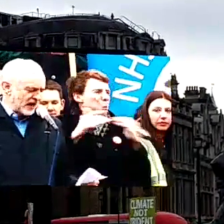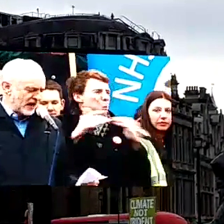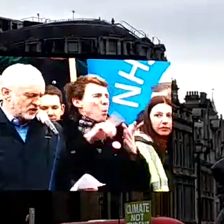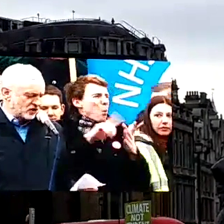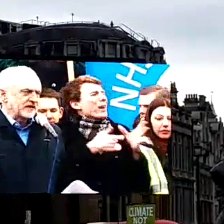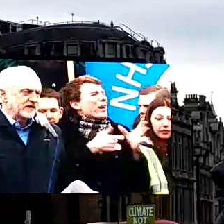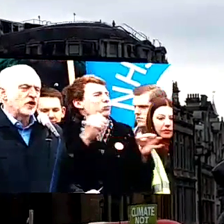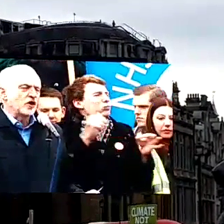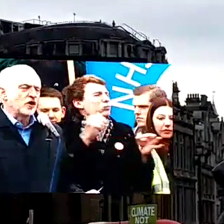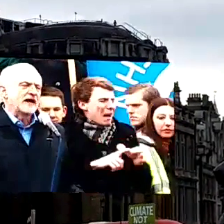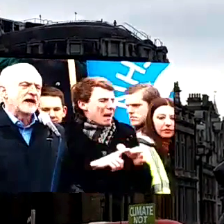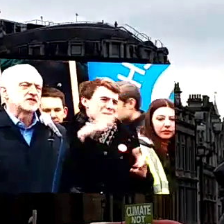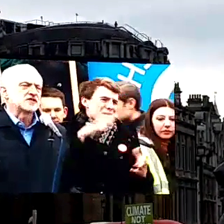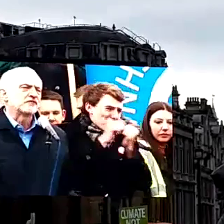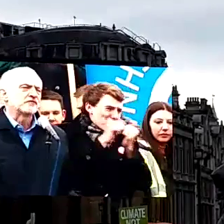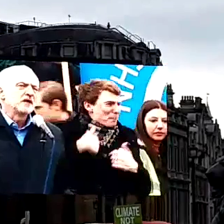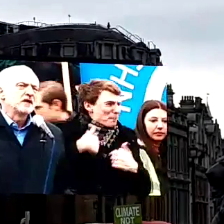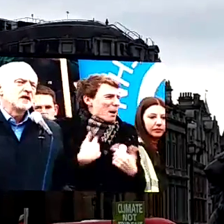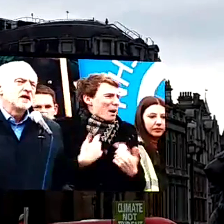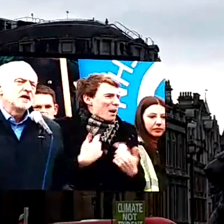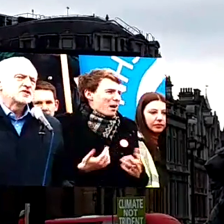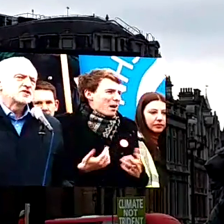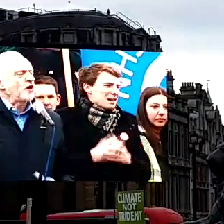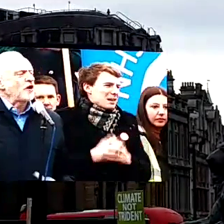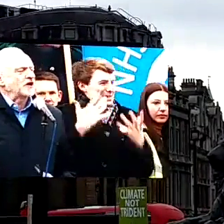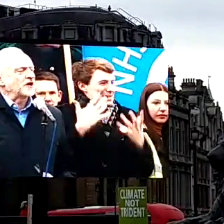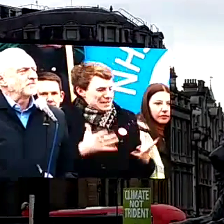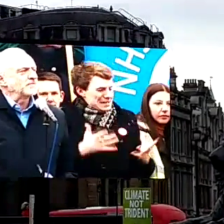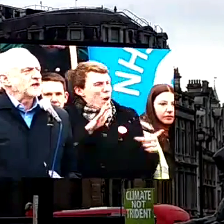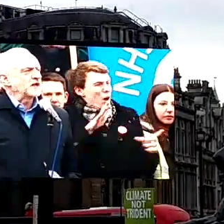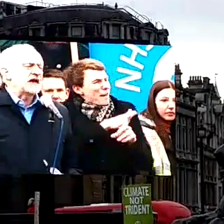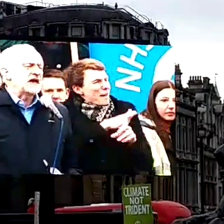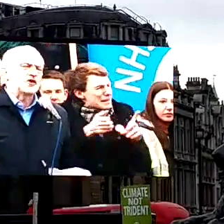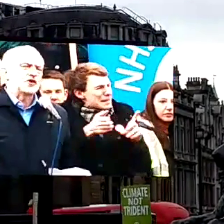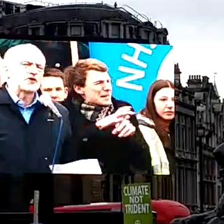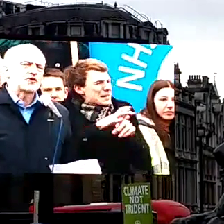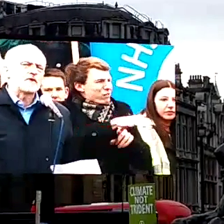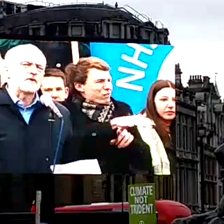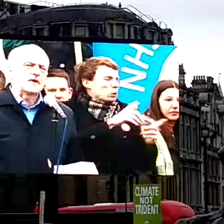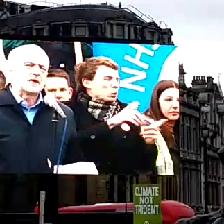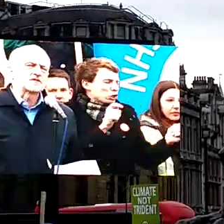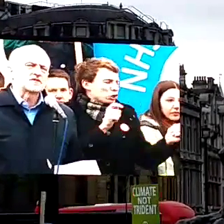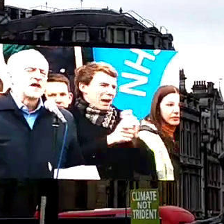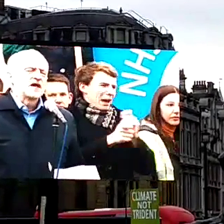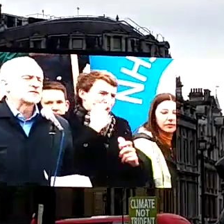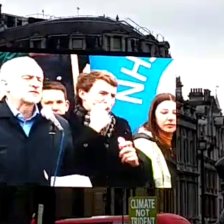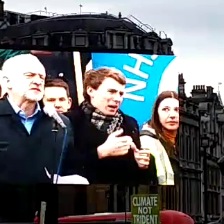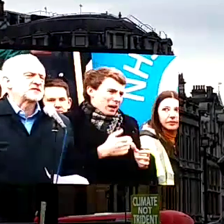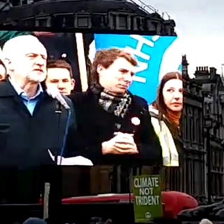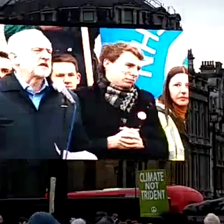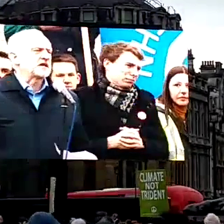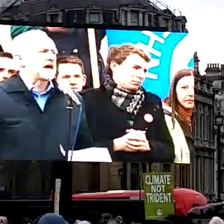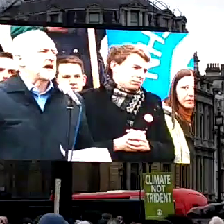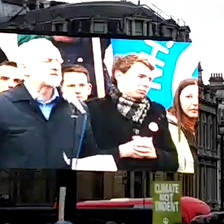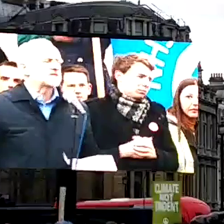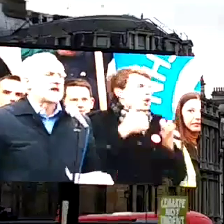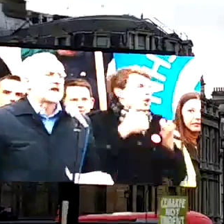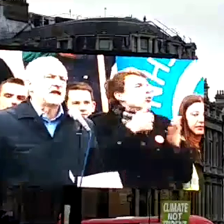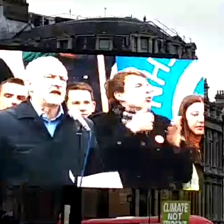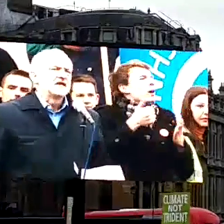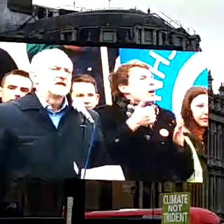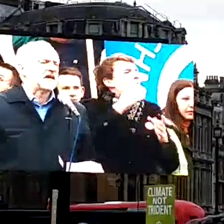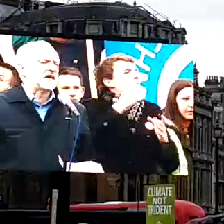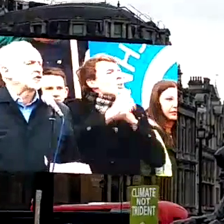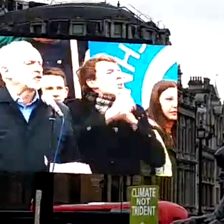begin to change that whole narrative. Too often, the debate on nuclear weapons is presented as